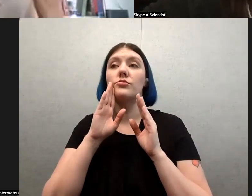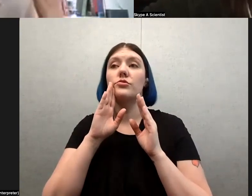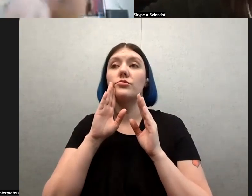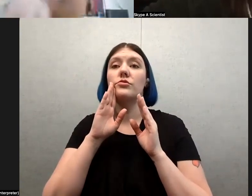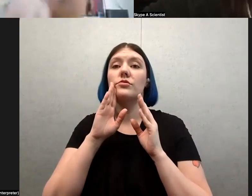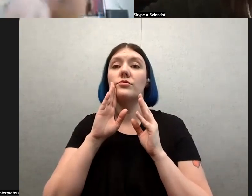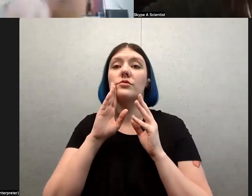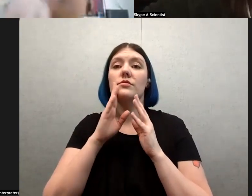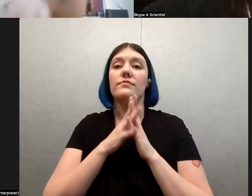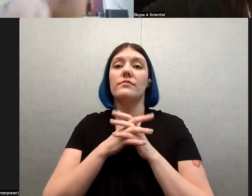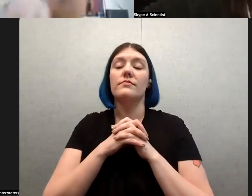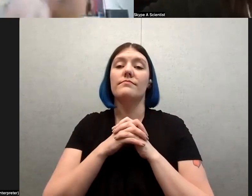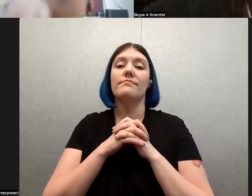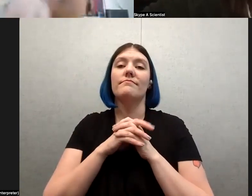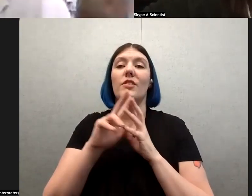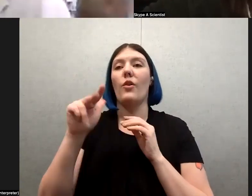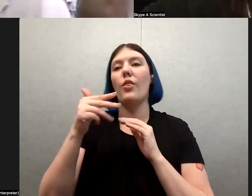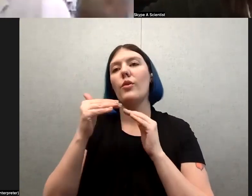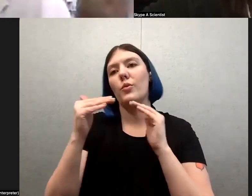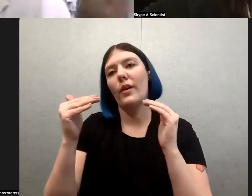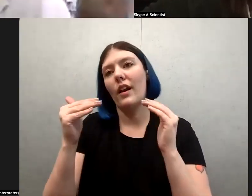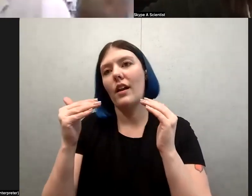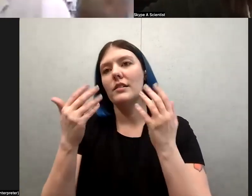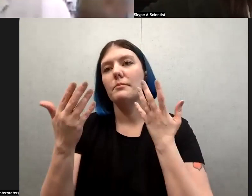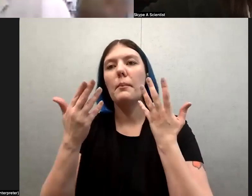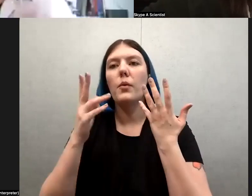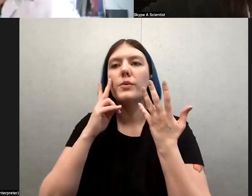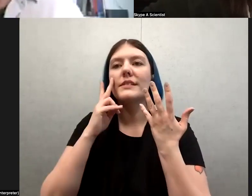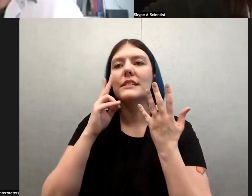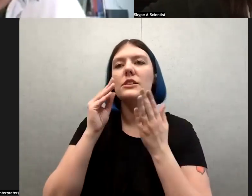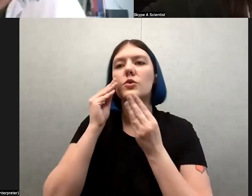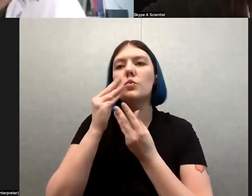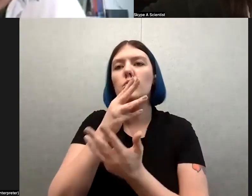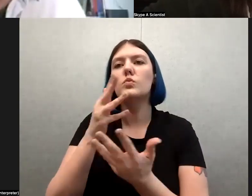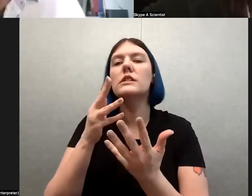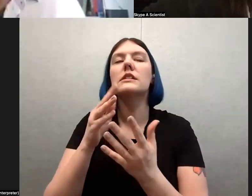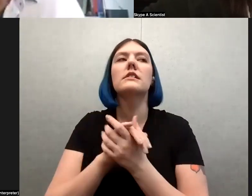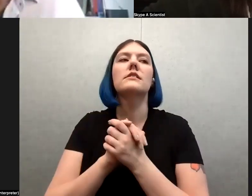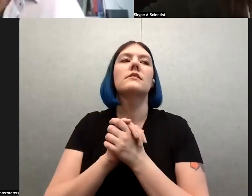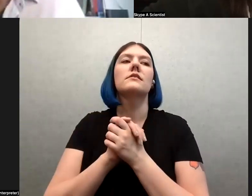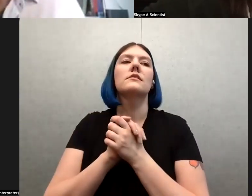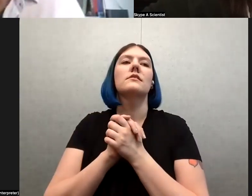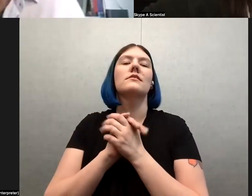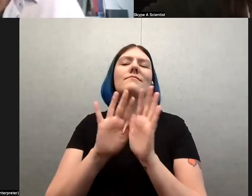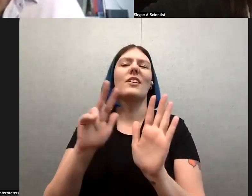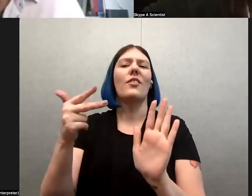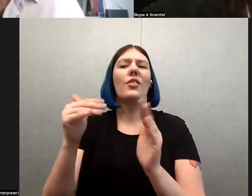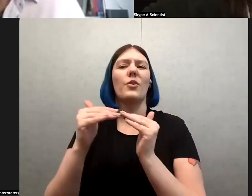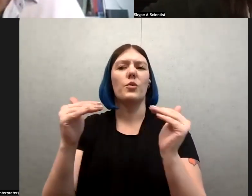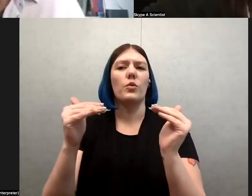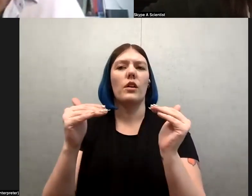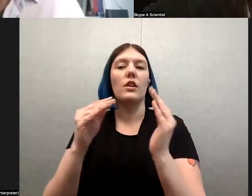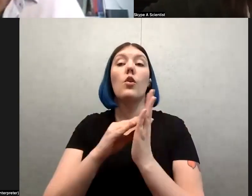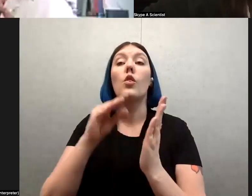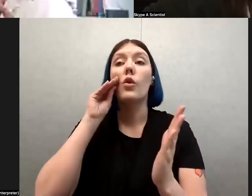so third graders, like a little bit of, maybe you'll see a little bit of news. But I think in third grade, like learning,